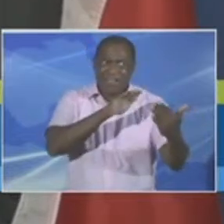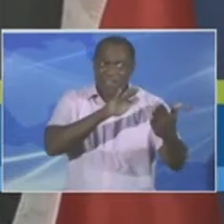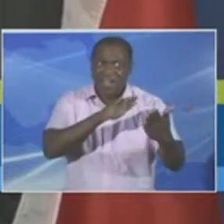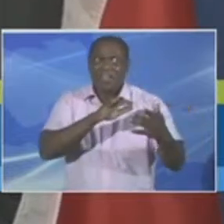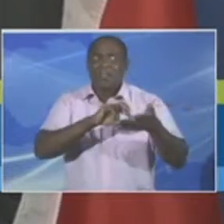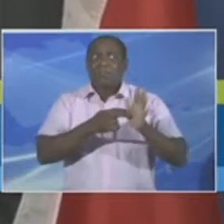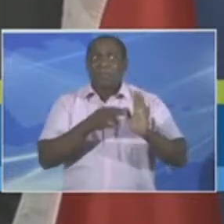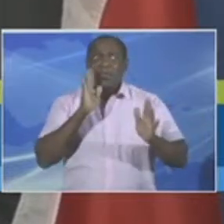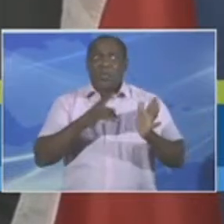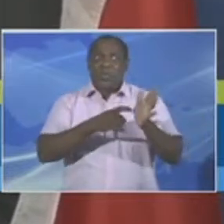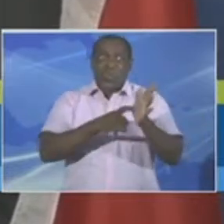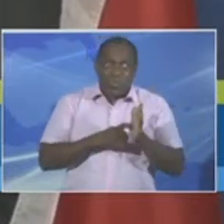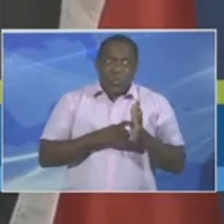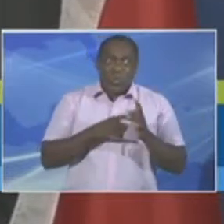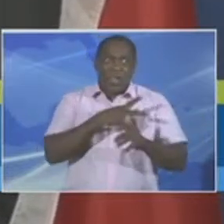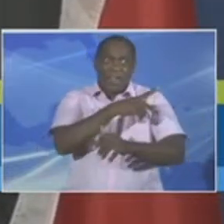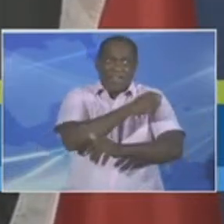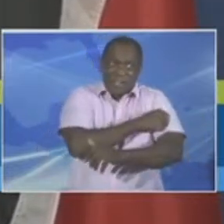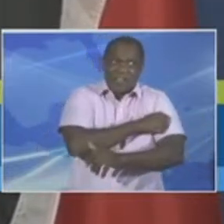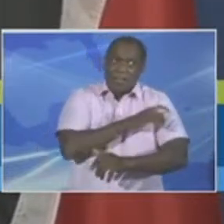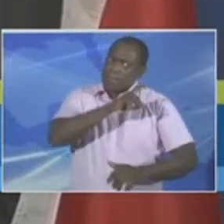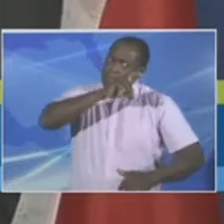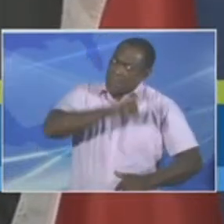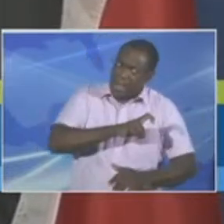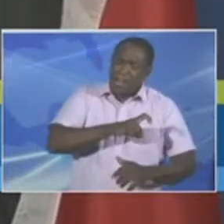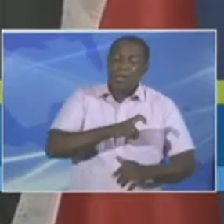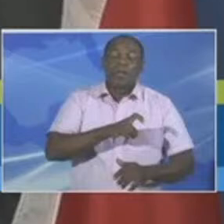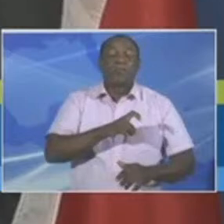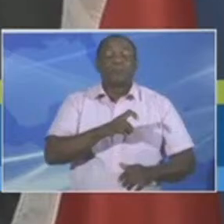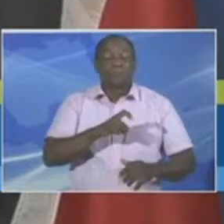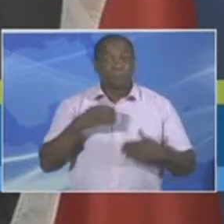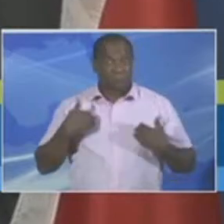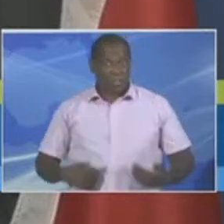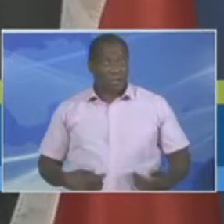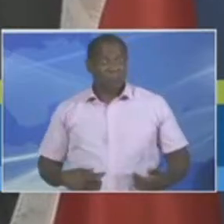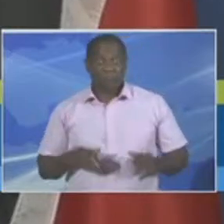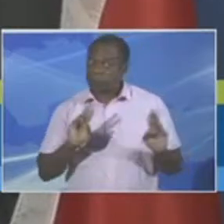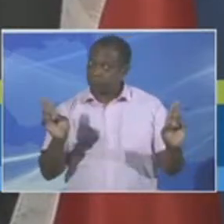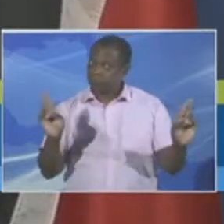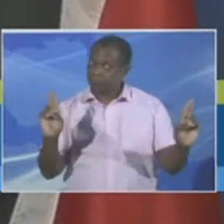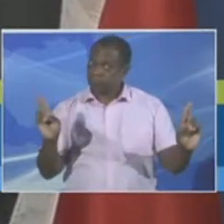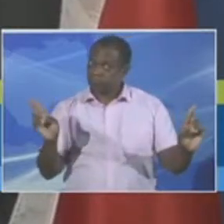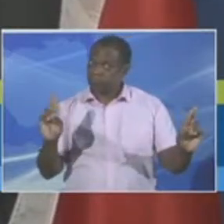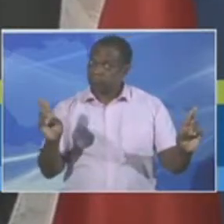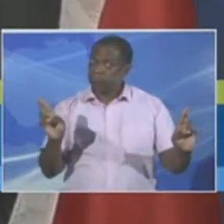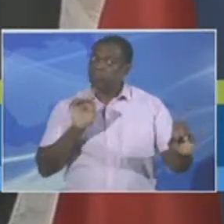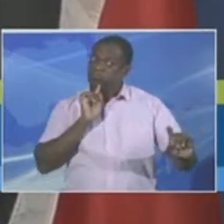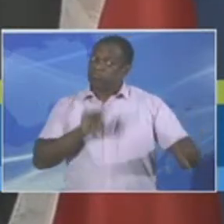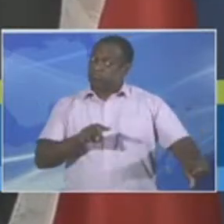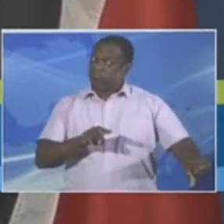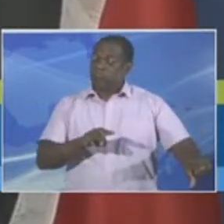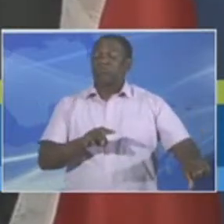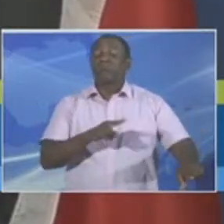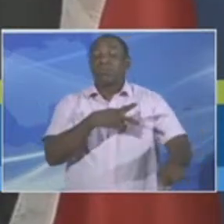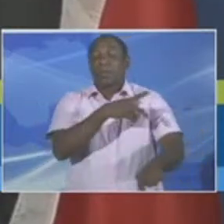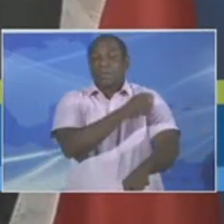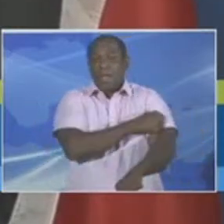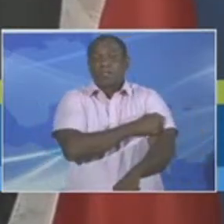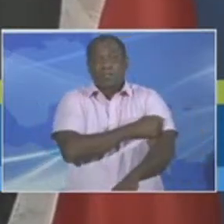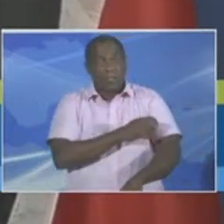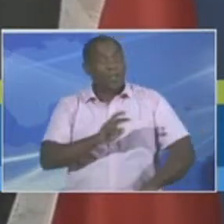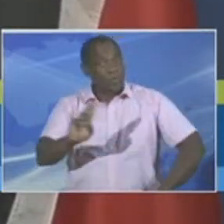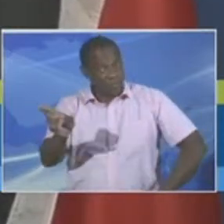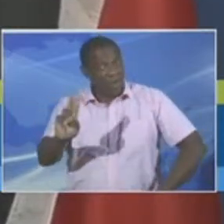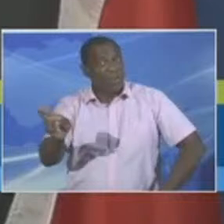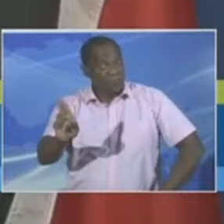mandatory vaccination, I was prepared, as I indicated, to put mandatory